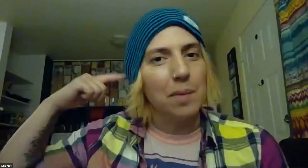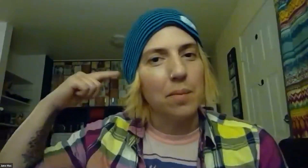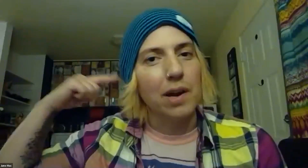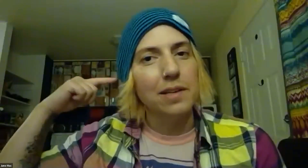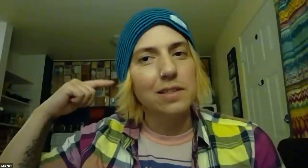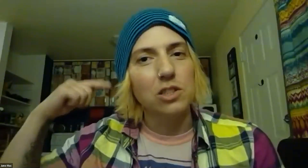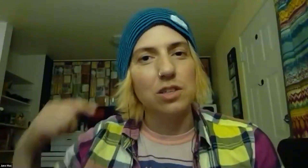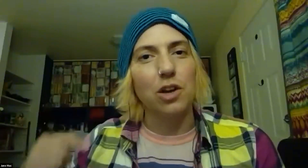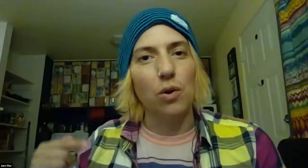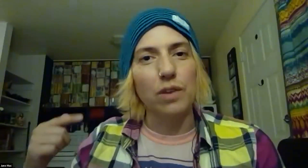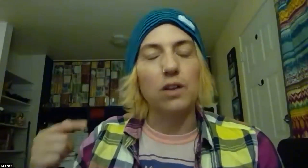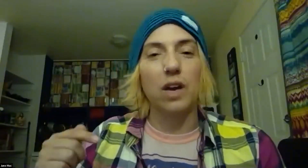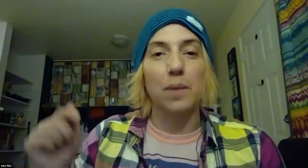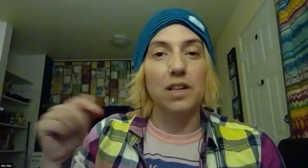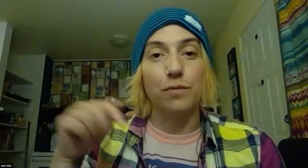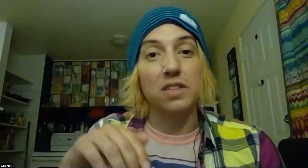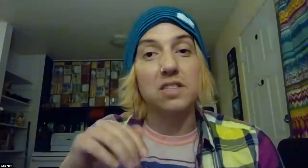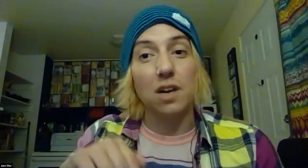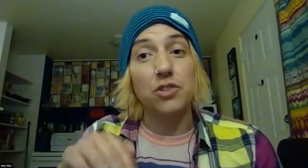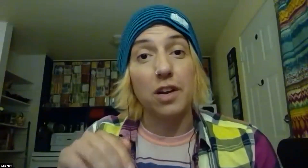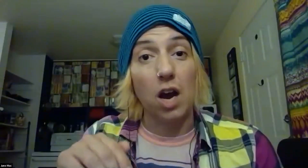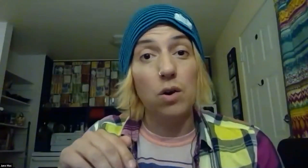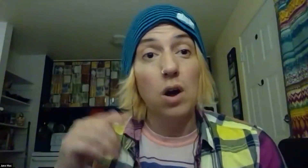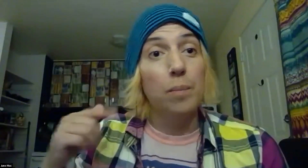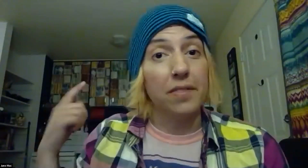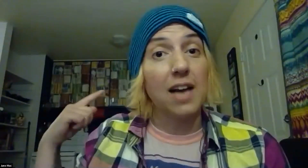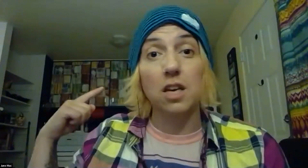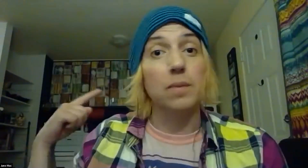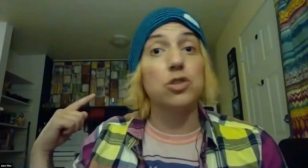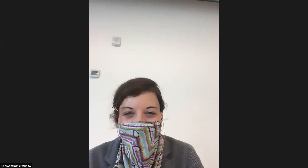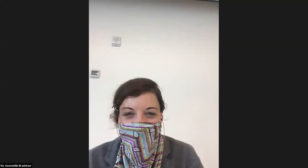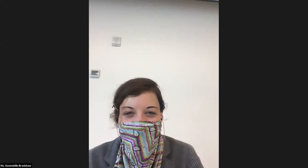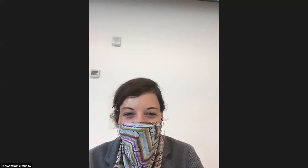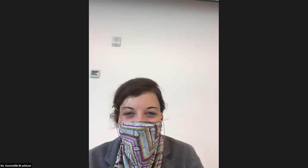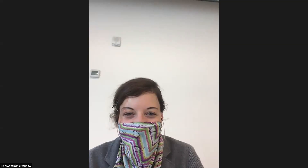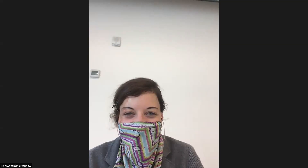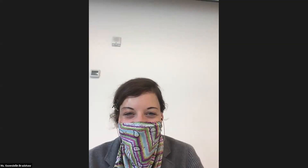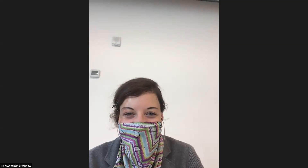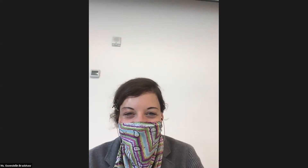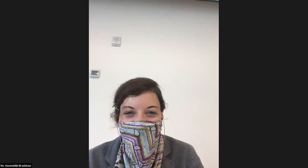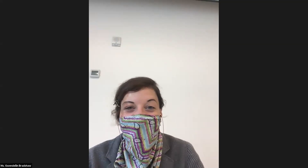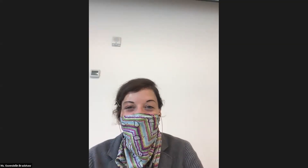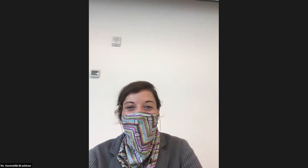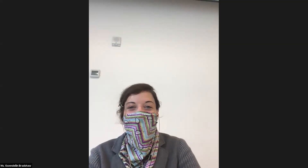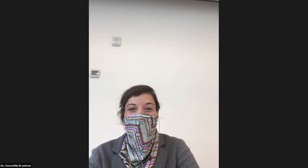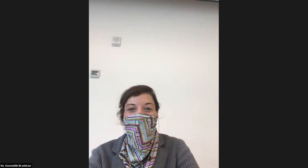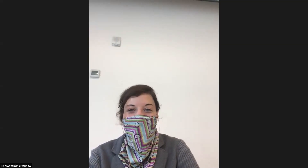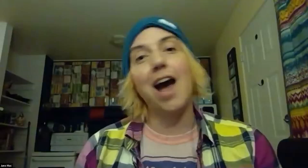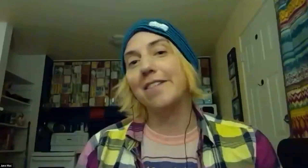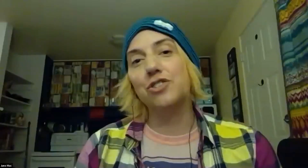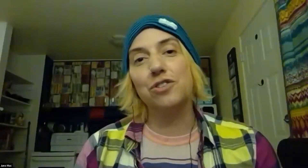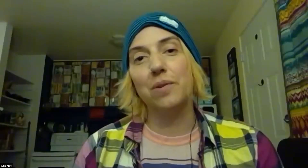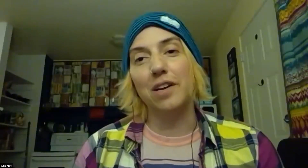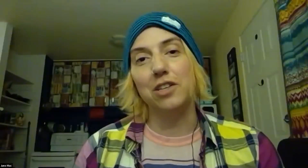the back of my brain to go like, okay, my life really sucks right now, but that's going to be so funny later, right? Awesome. So,